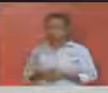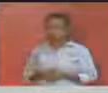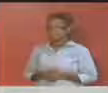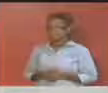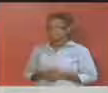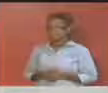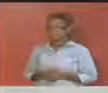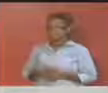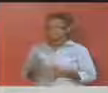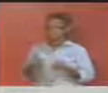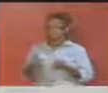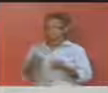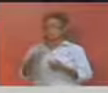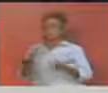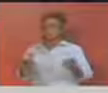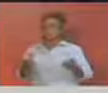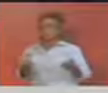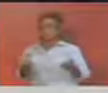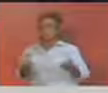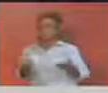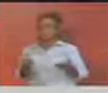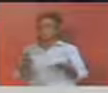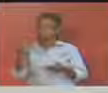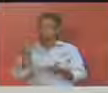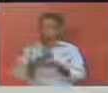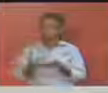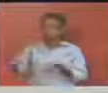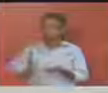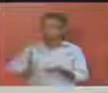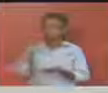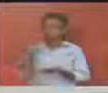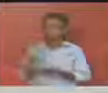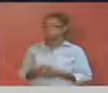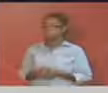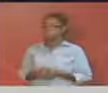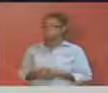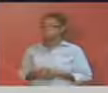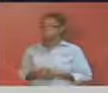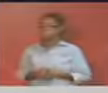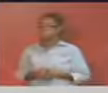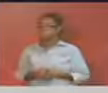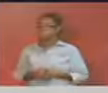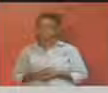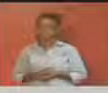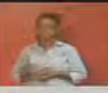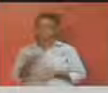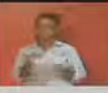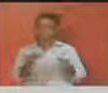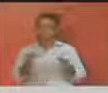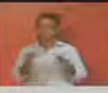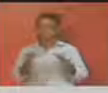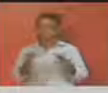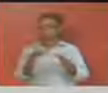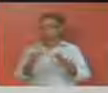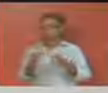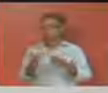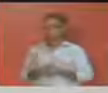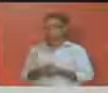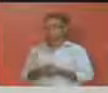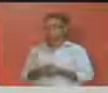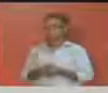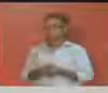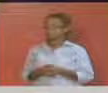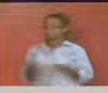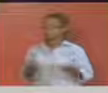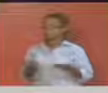was here, not last Saturday, the Saturday before, when I explained the steps that we have to go through as a